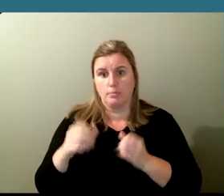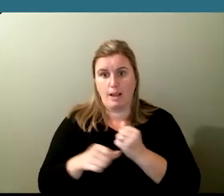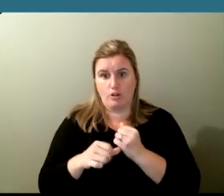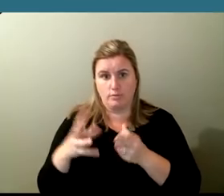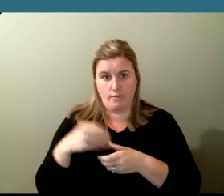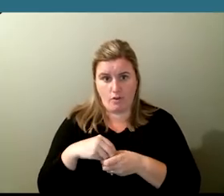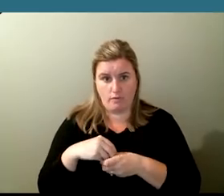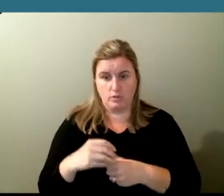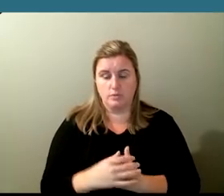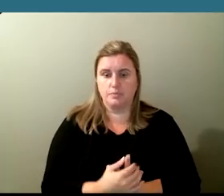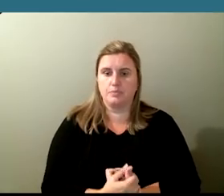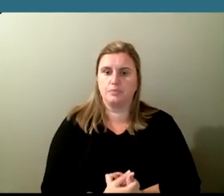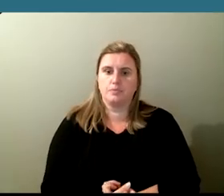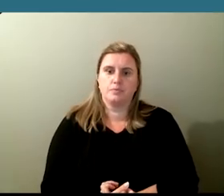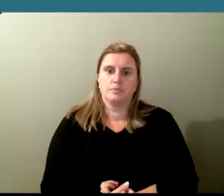The